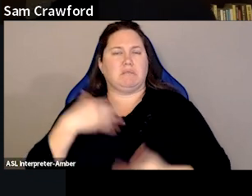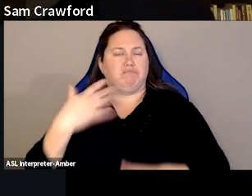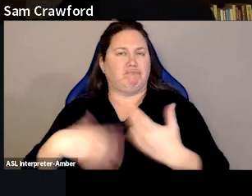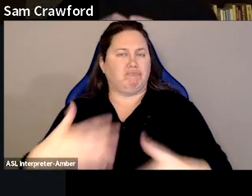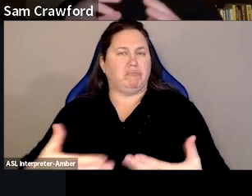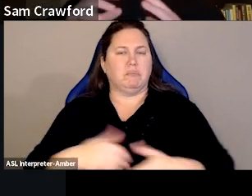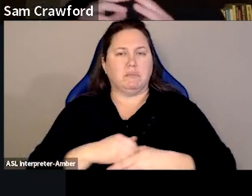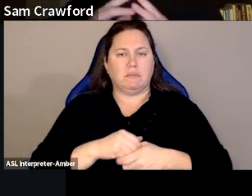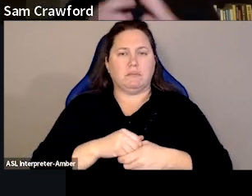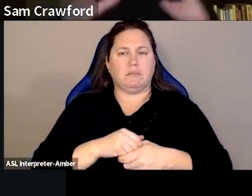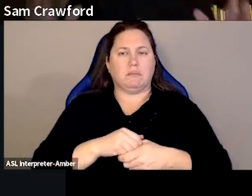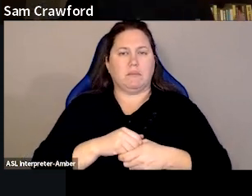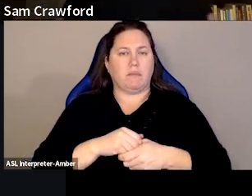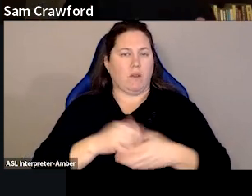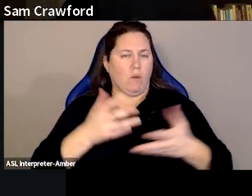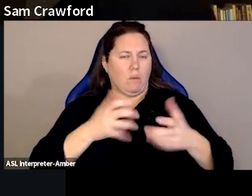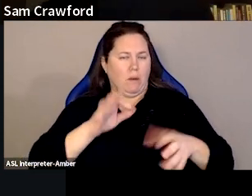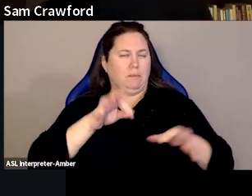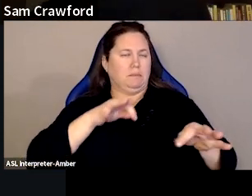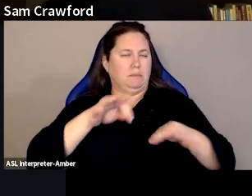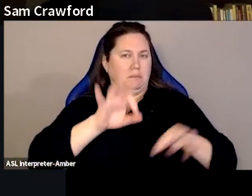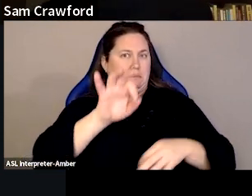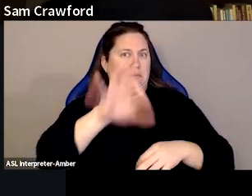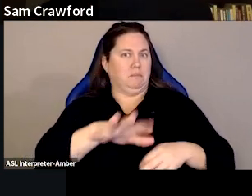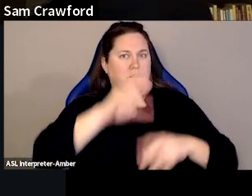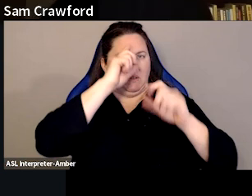and making you realize that it's a lot wider spread than you may think.